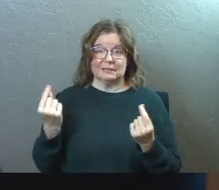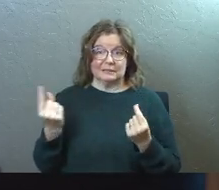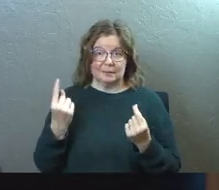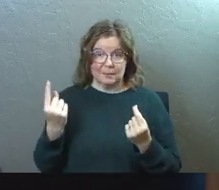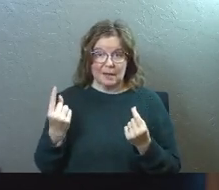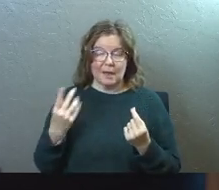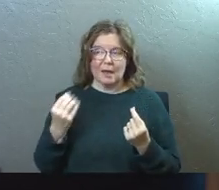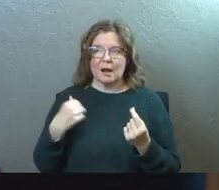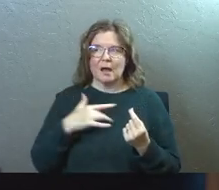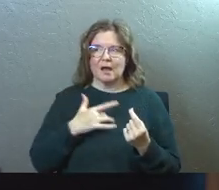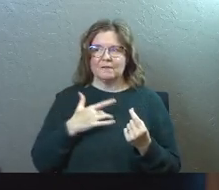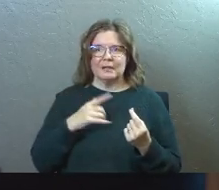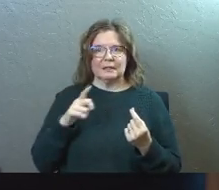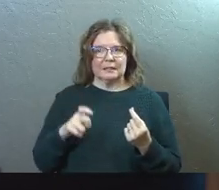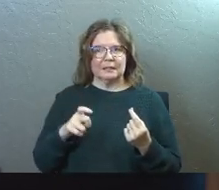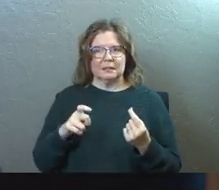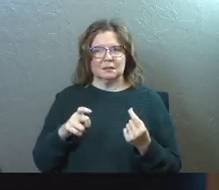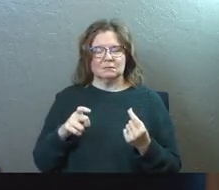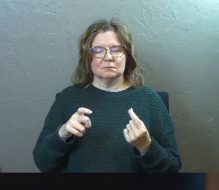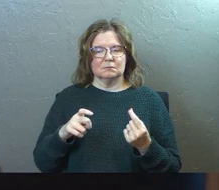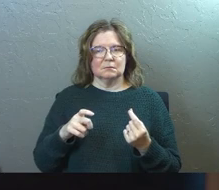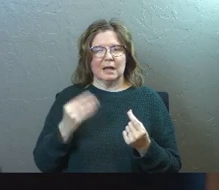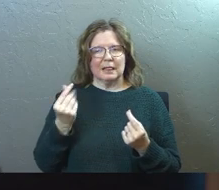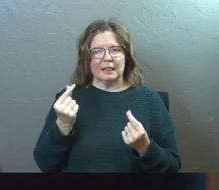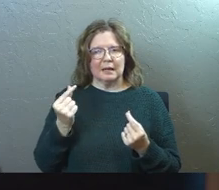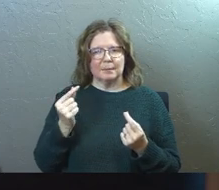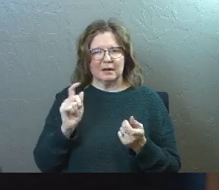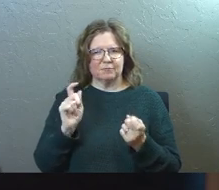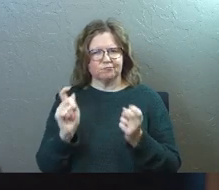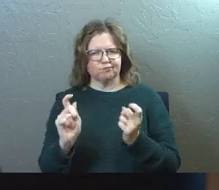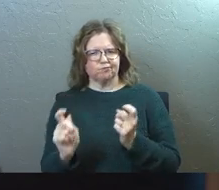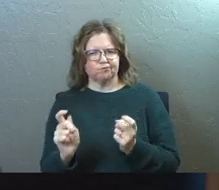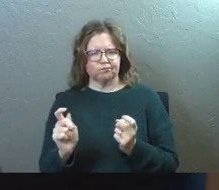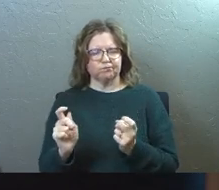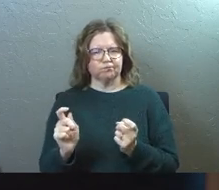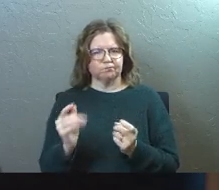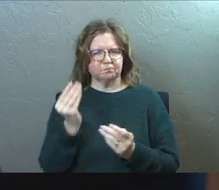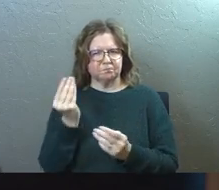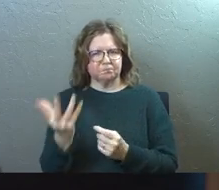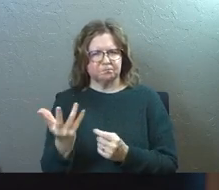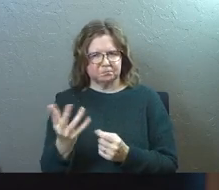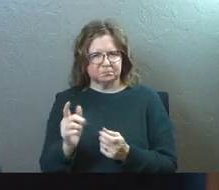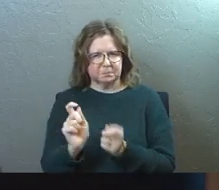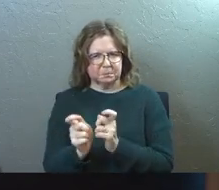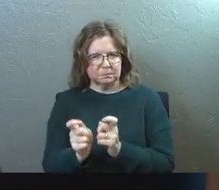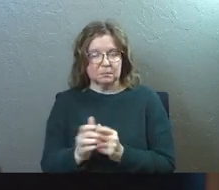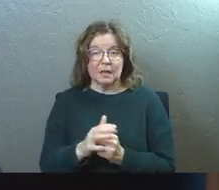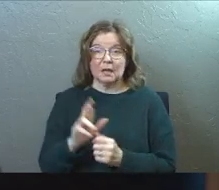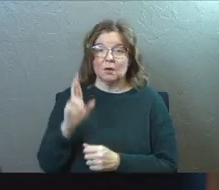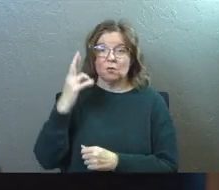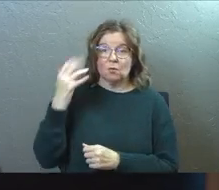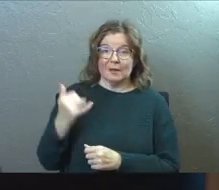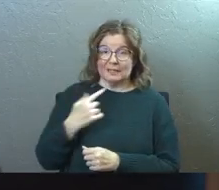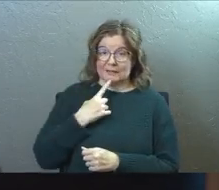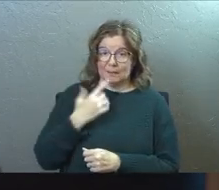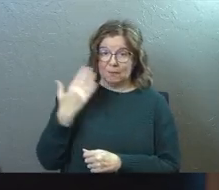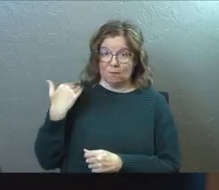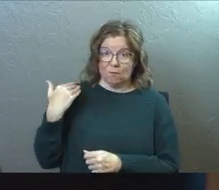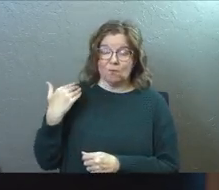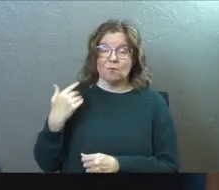and I felt like it needed a little bit of adjustment, a little bit of correction. And like Ricky said